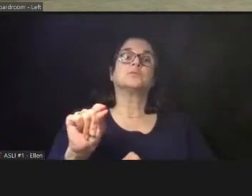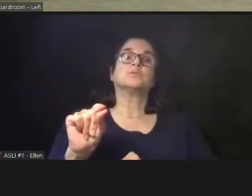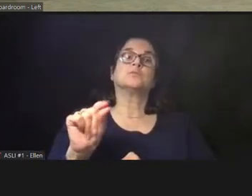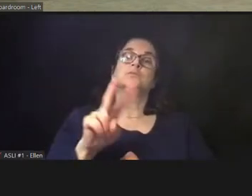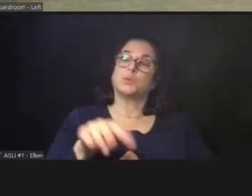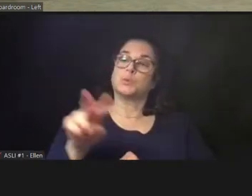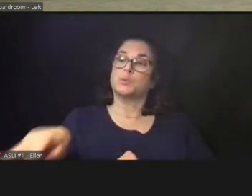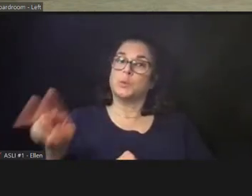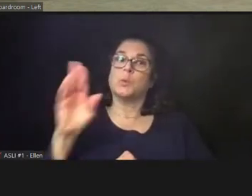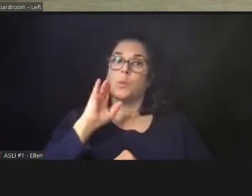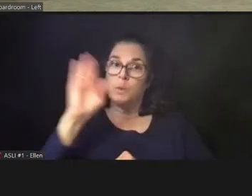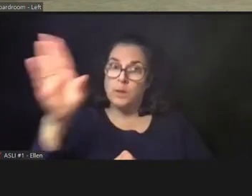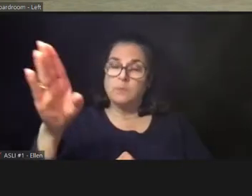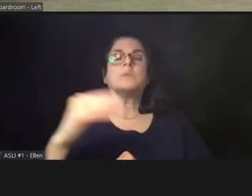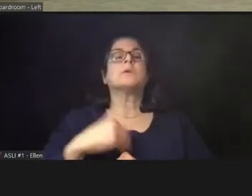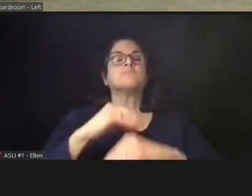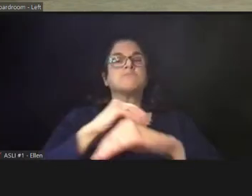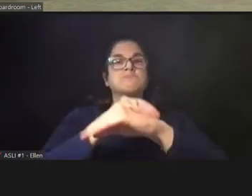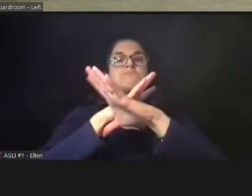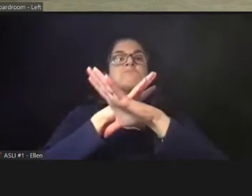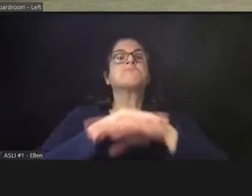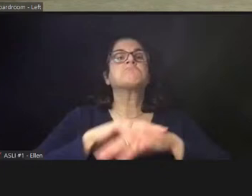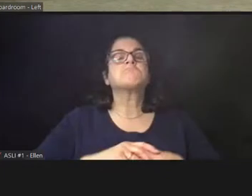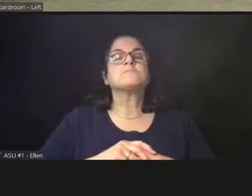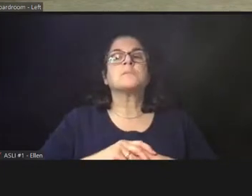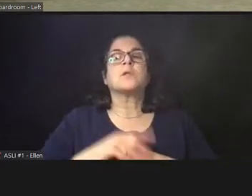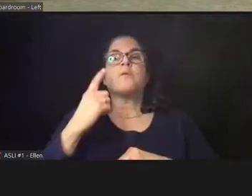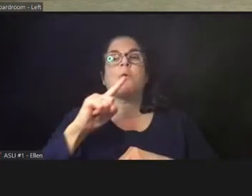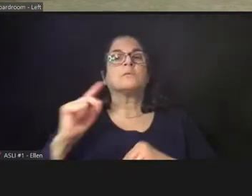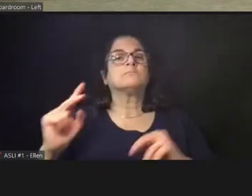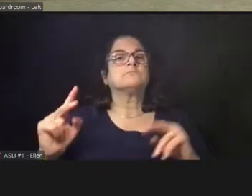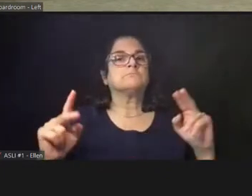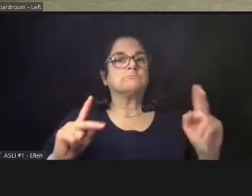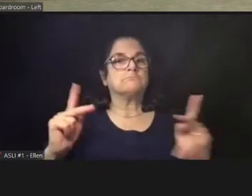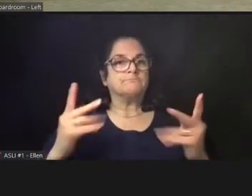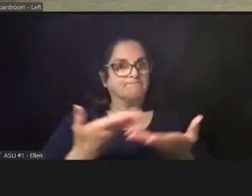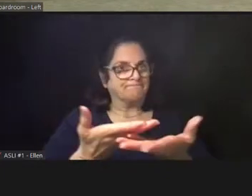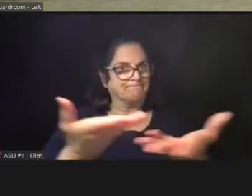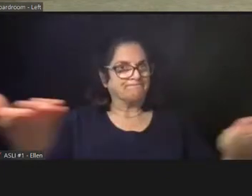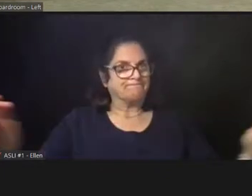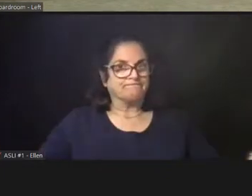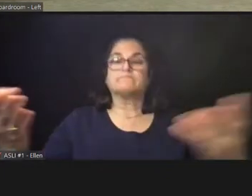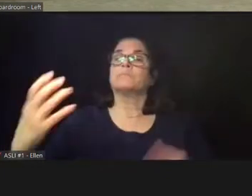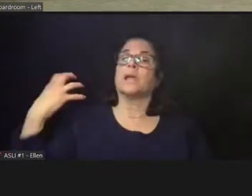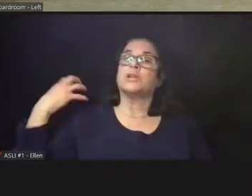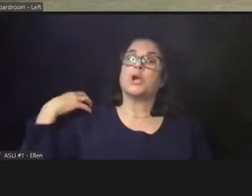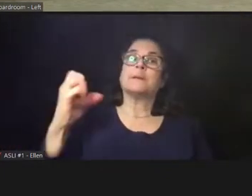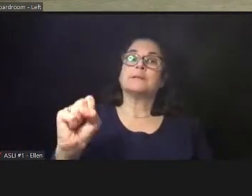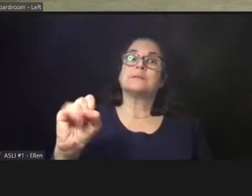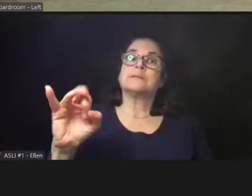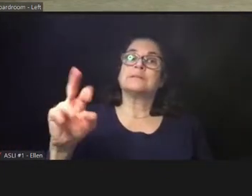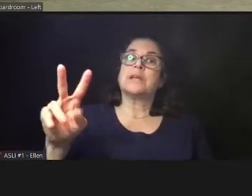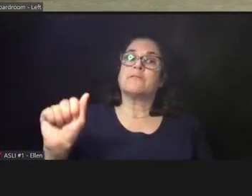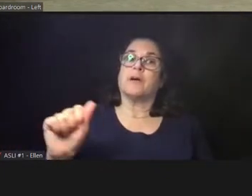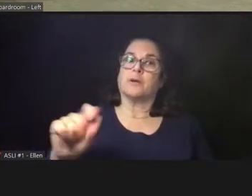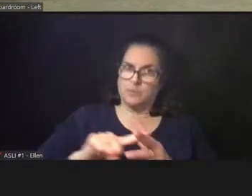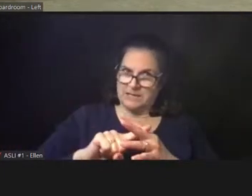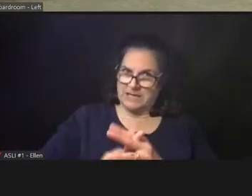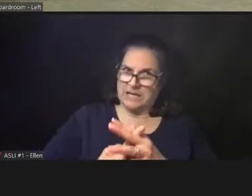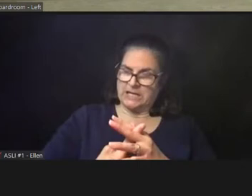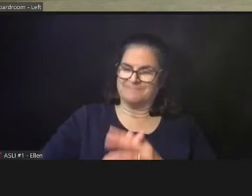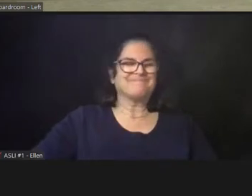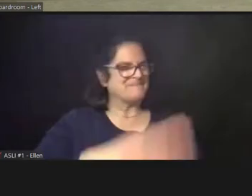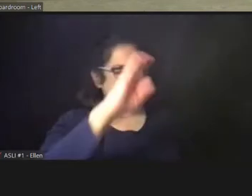public. Chairman Silva, we can begin the Finance, Audit, and Budget Committee meeting. Good afternoon. Good